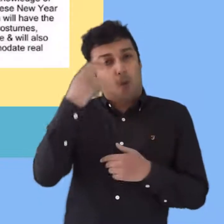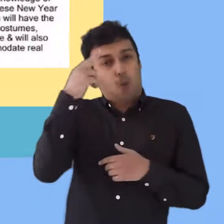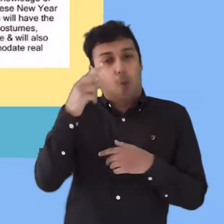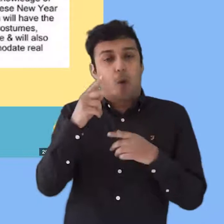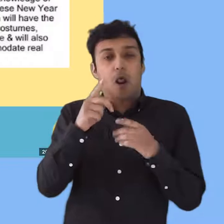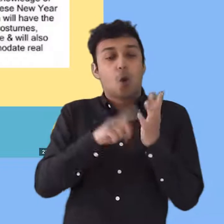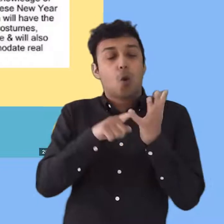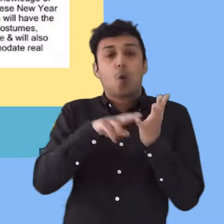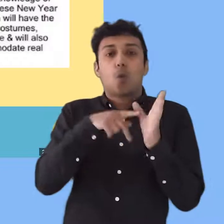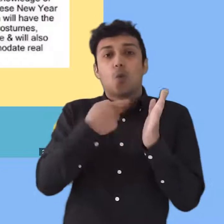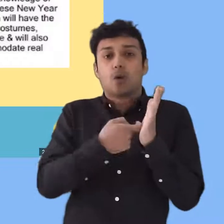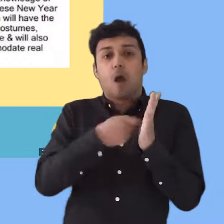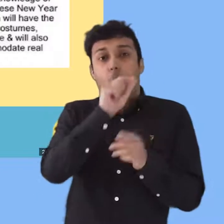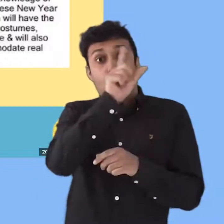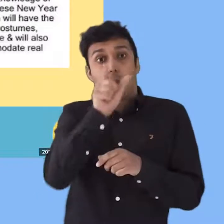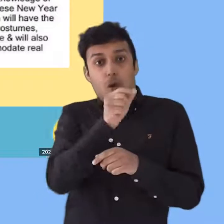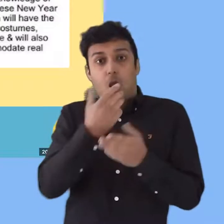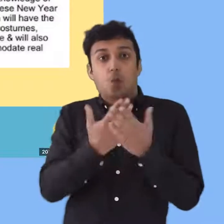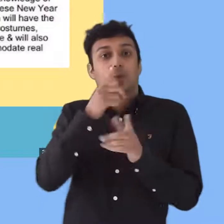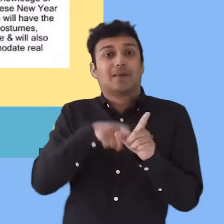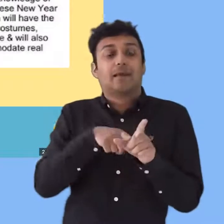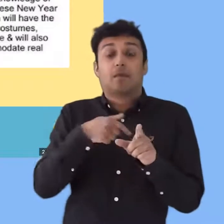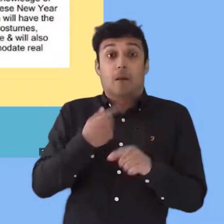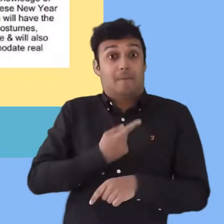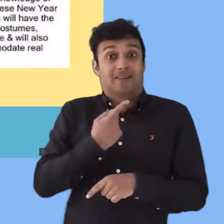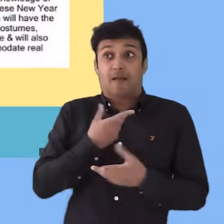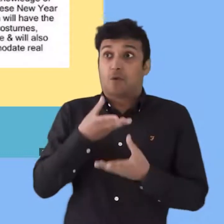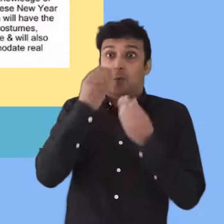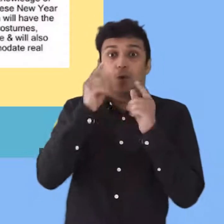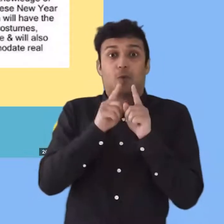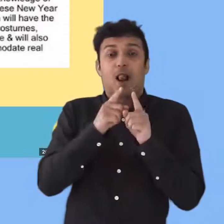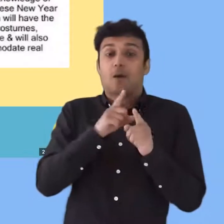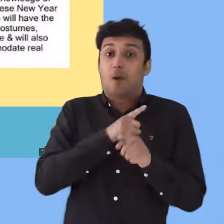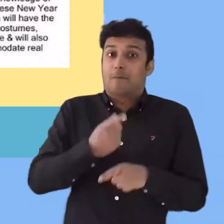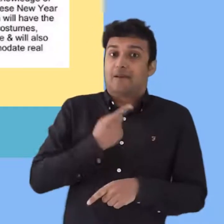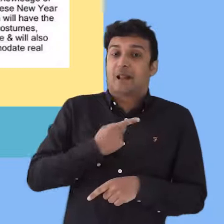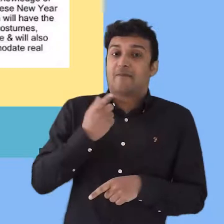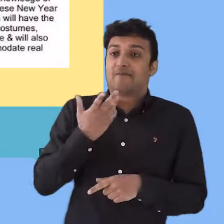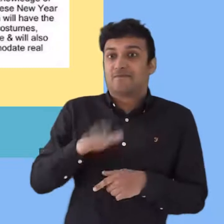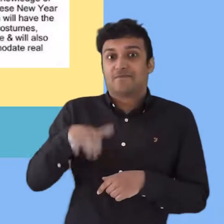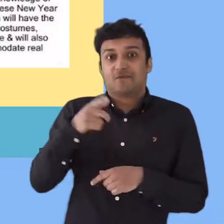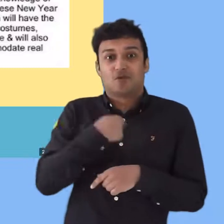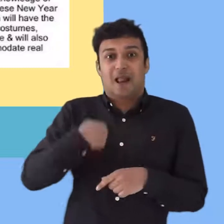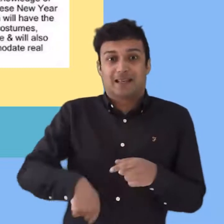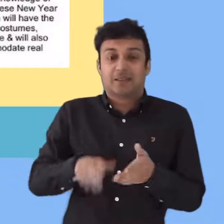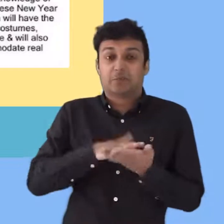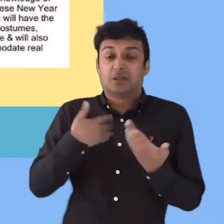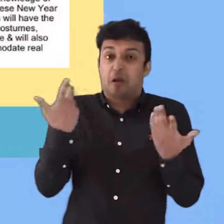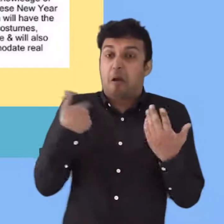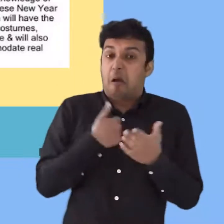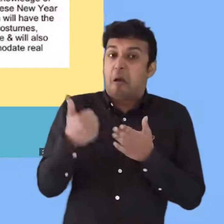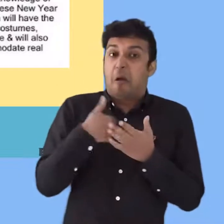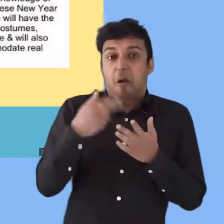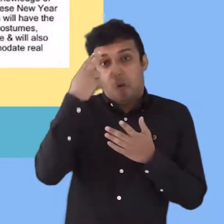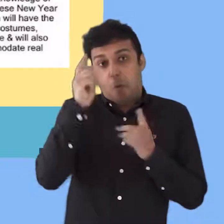And that's learning for me. I've always called this festival Chinese New Year because I'm Chinese, that's my experience. But something I've learned